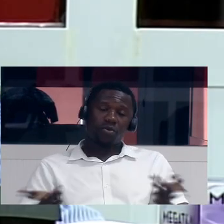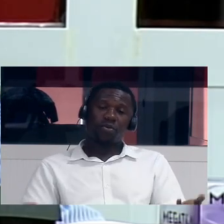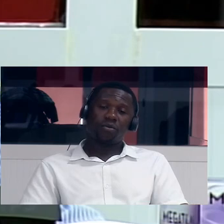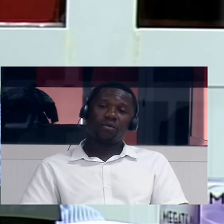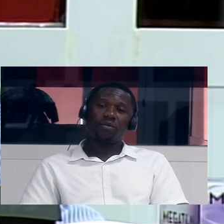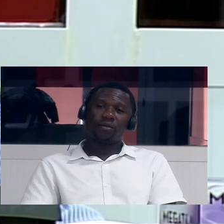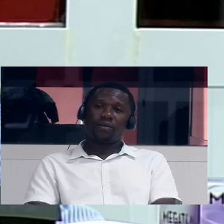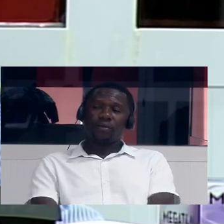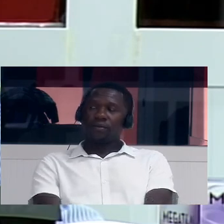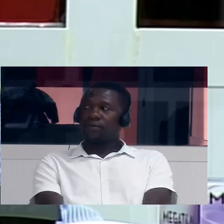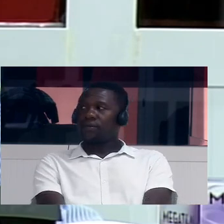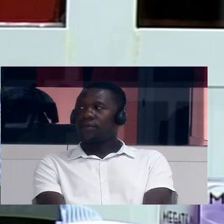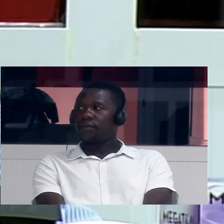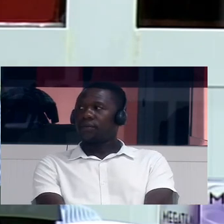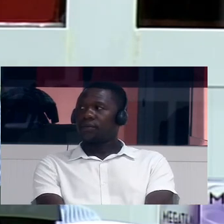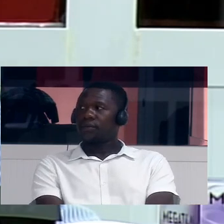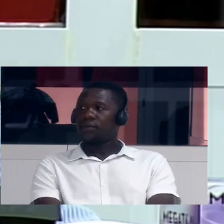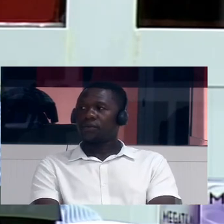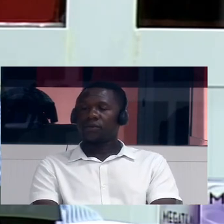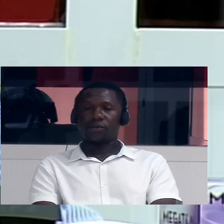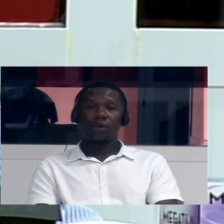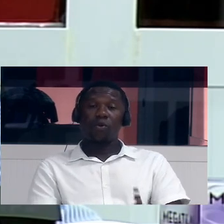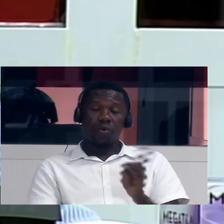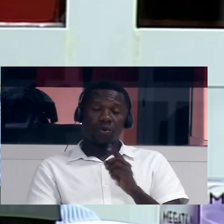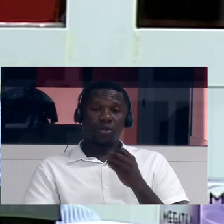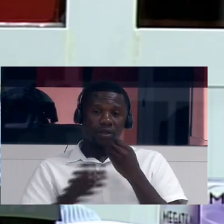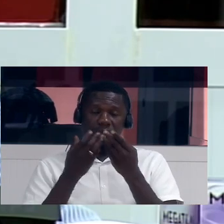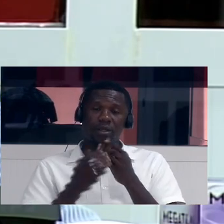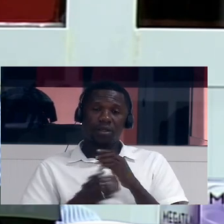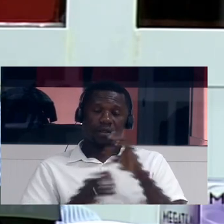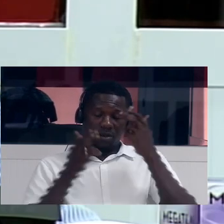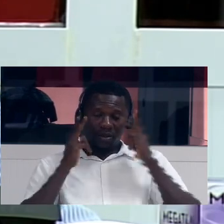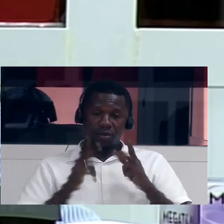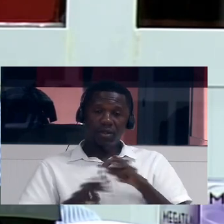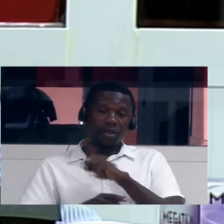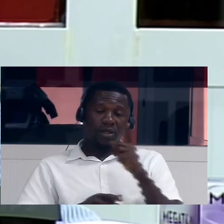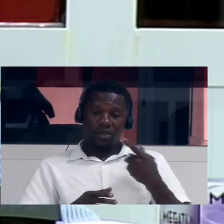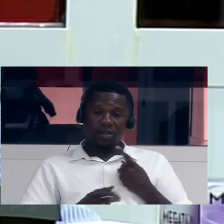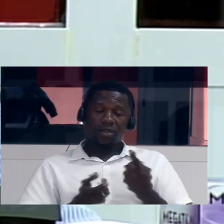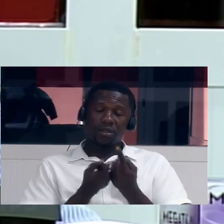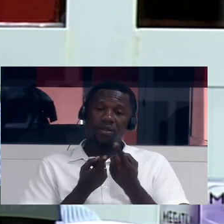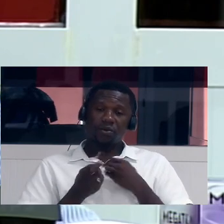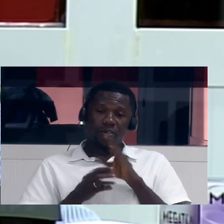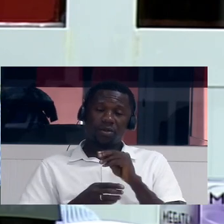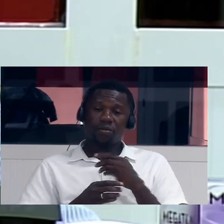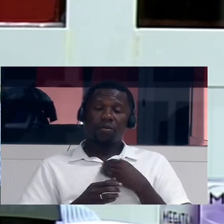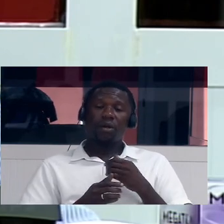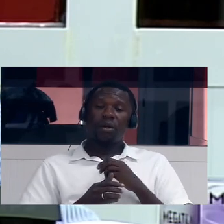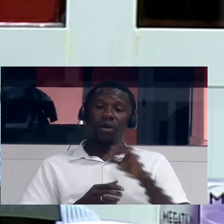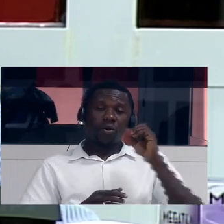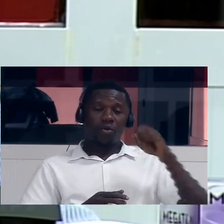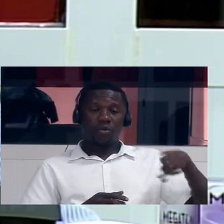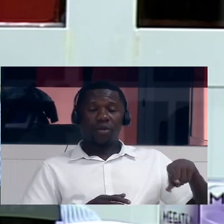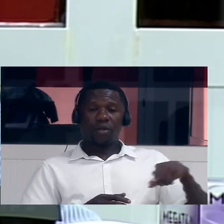What you are saying, counsel, these are things that we did. My operations commander, when I asked him who did this, who did that, was a